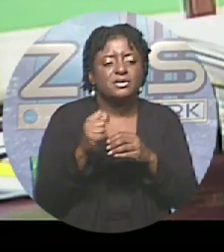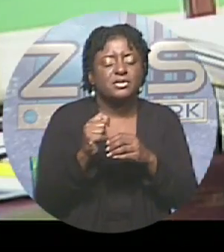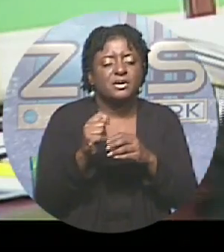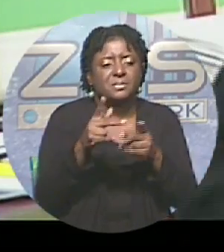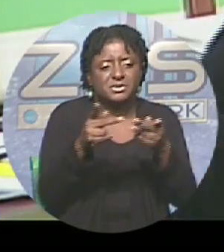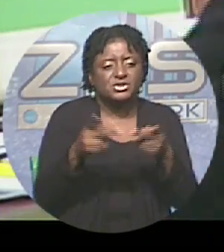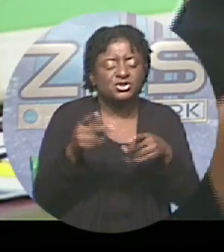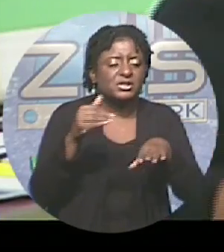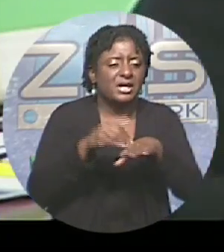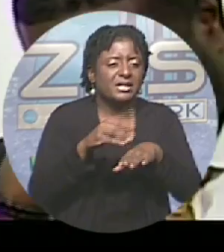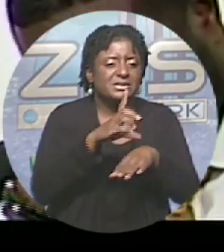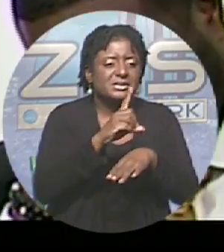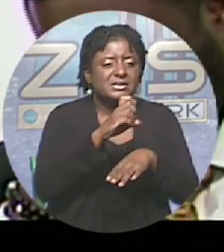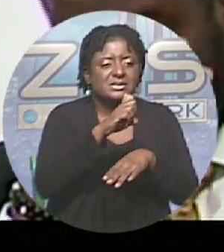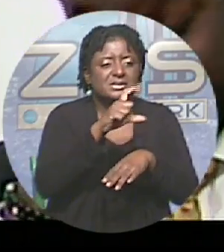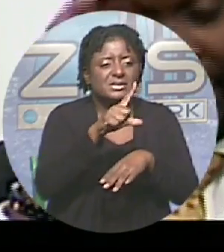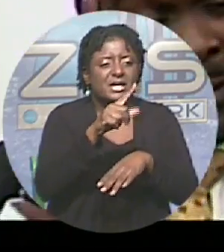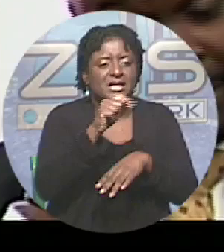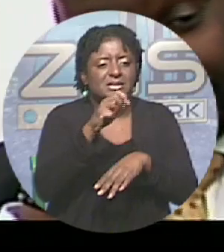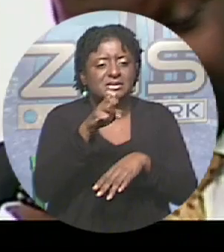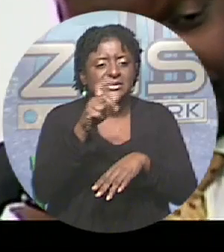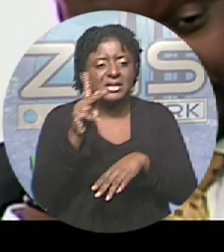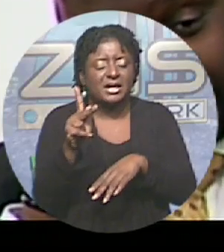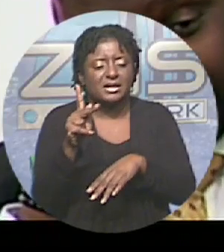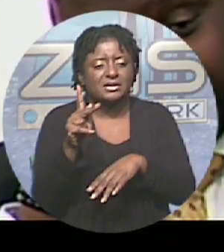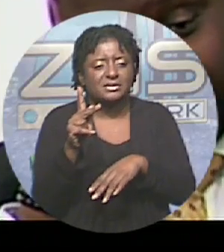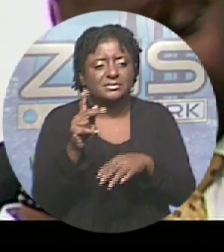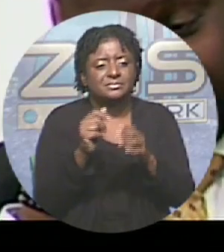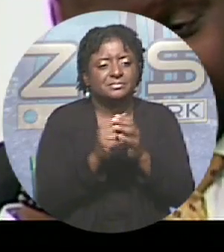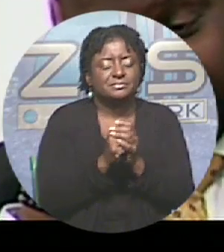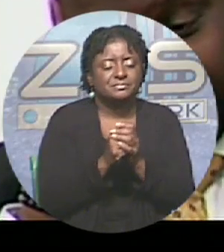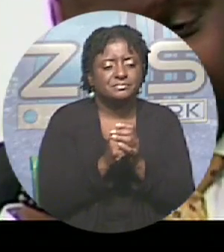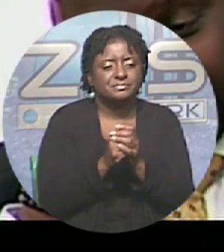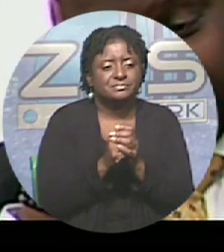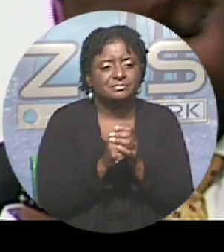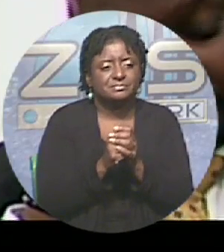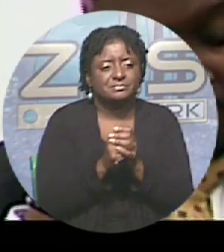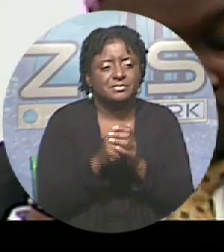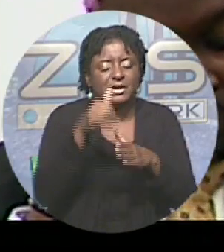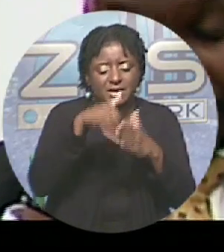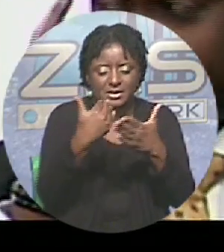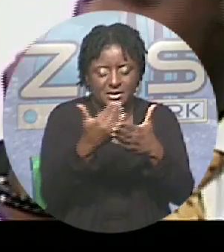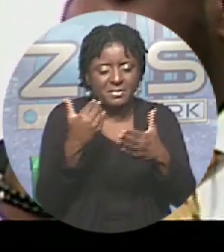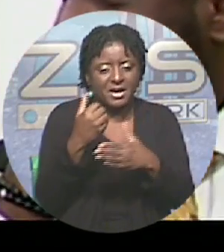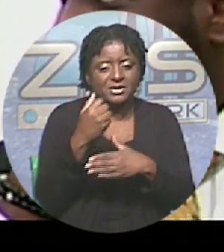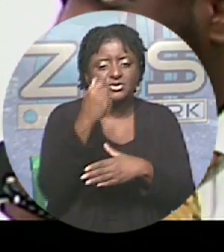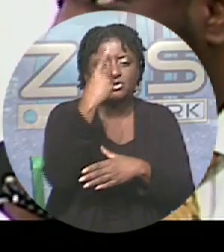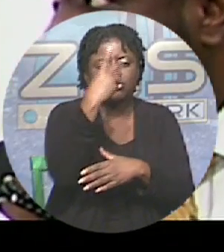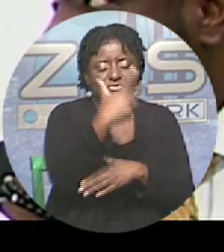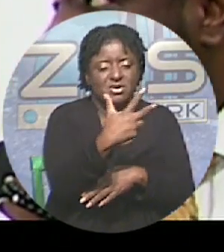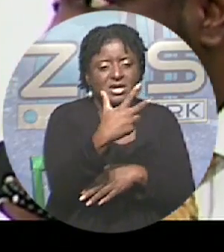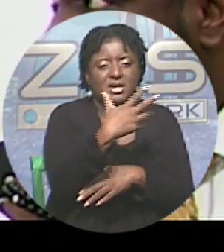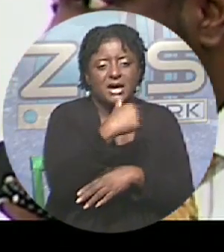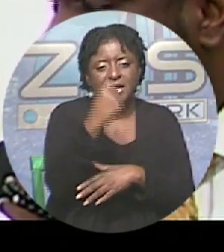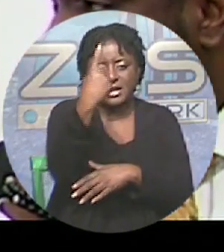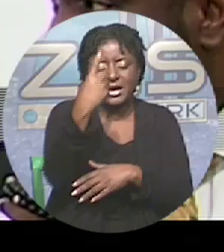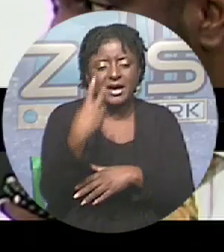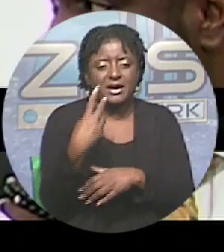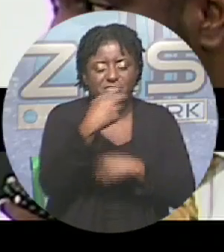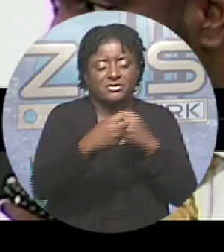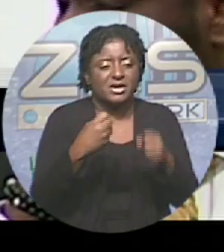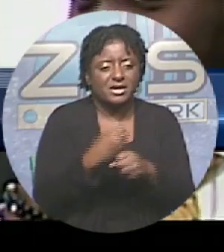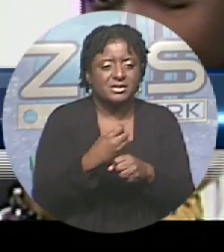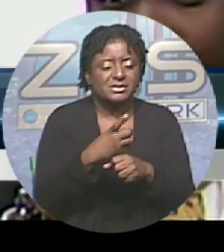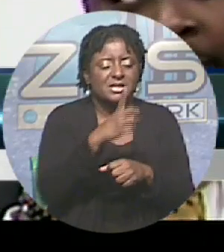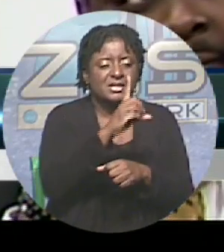not a conflict of interest either. In the last 3.5 years, Deltec has never made